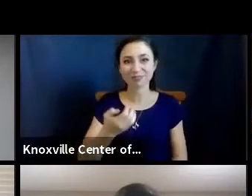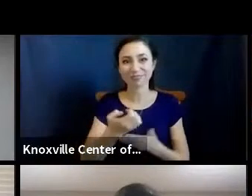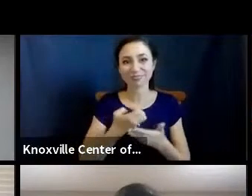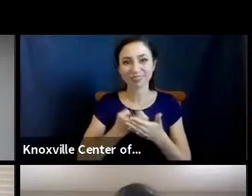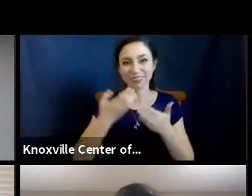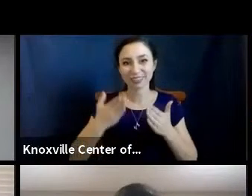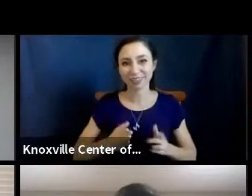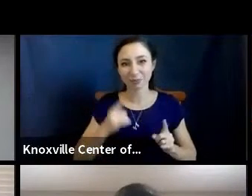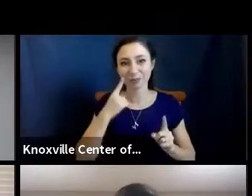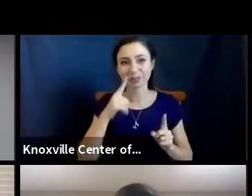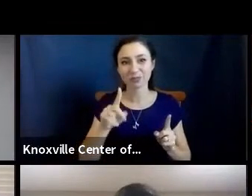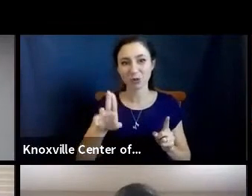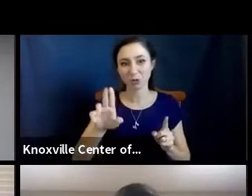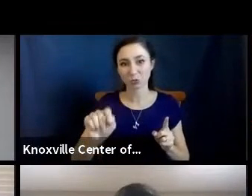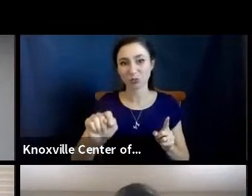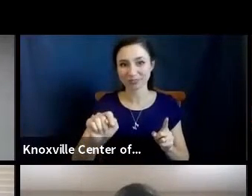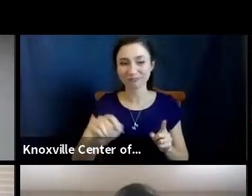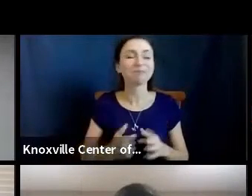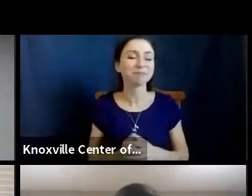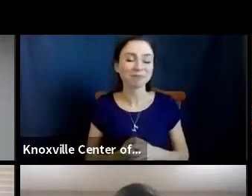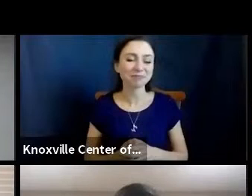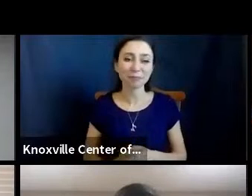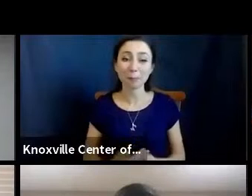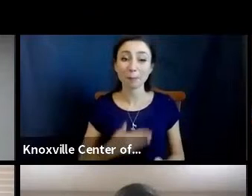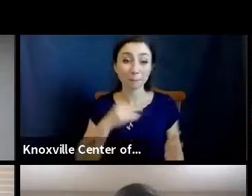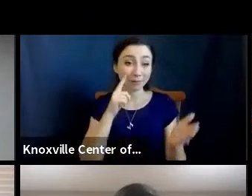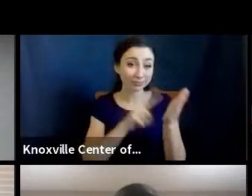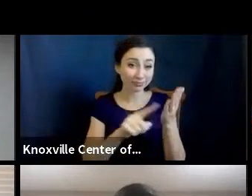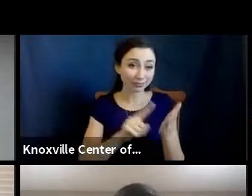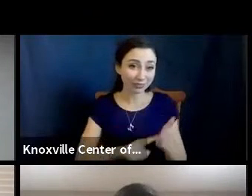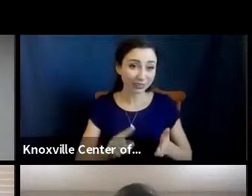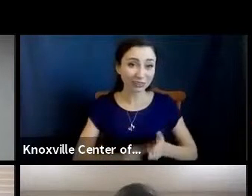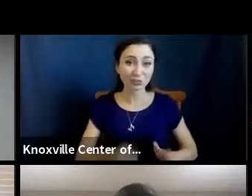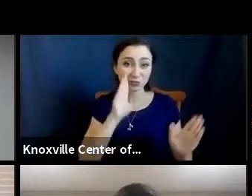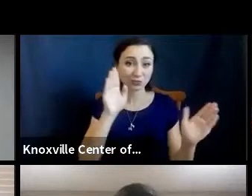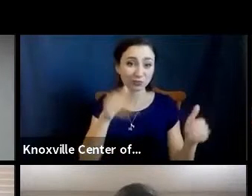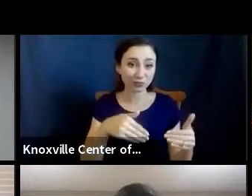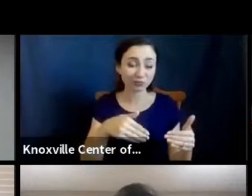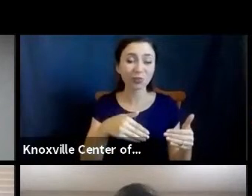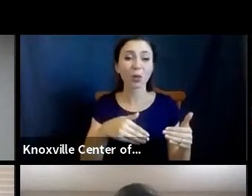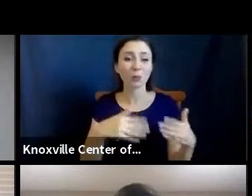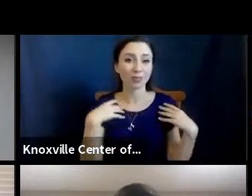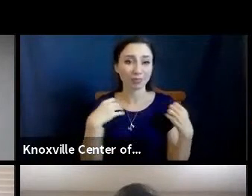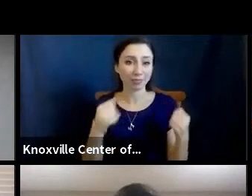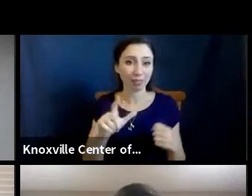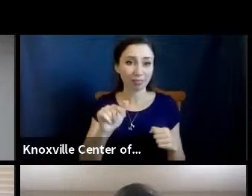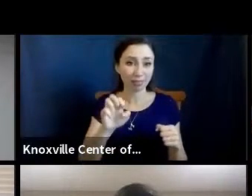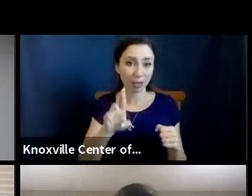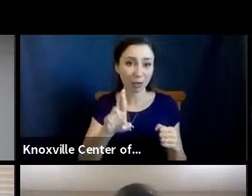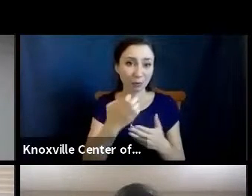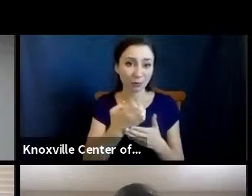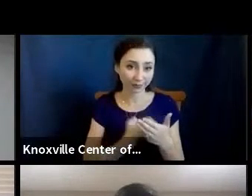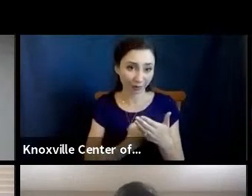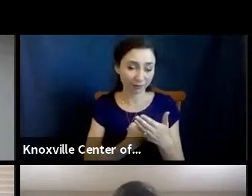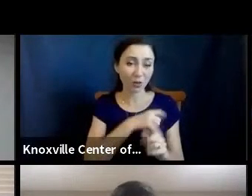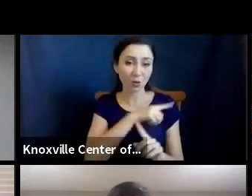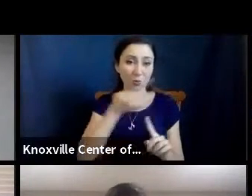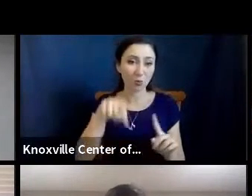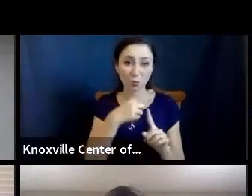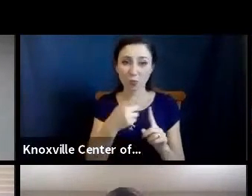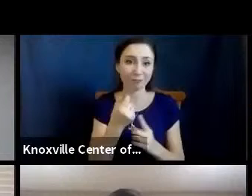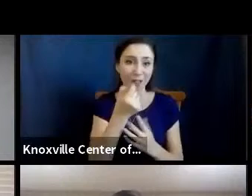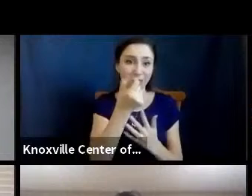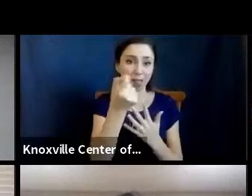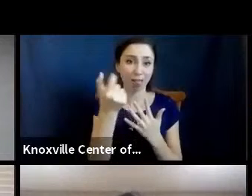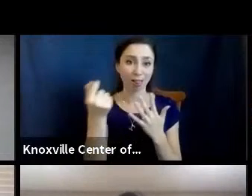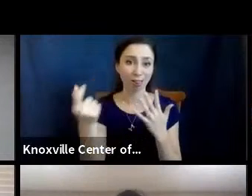of Tennessee. And my research and expertise lies at the intersection of health and labor economics. And when you strip away all the